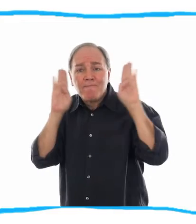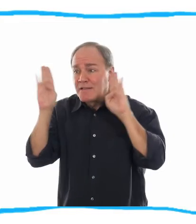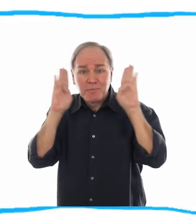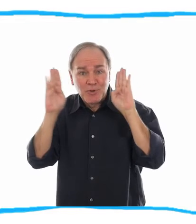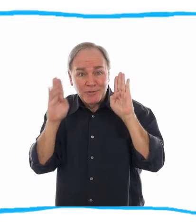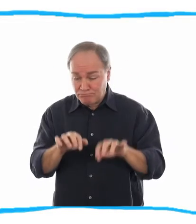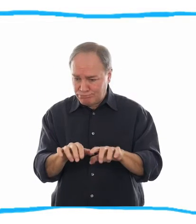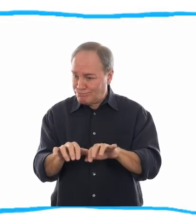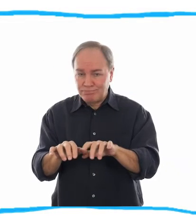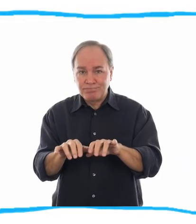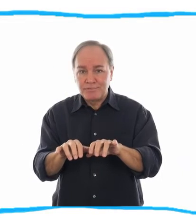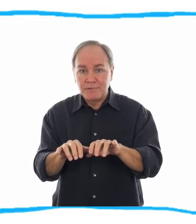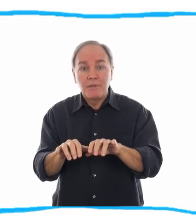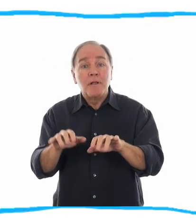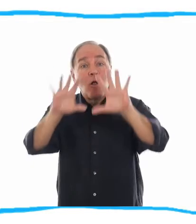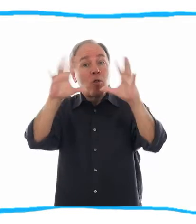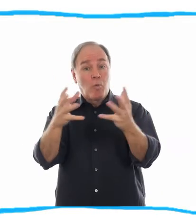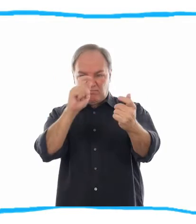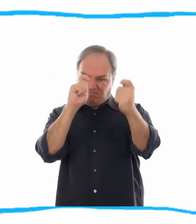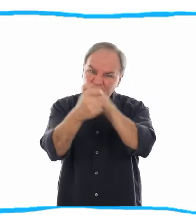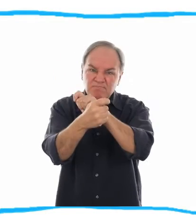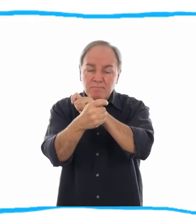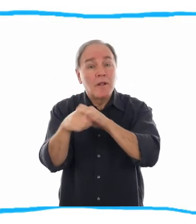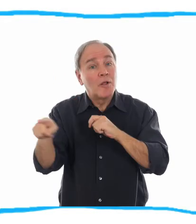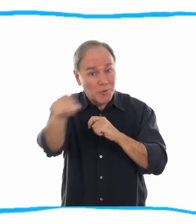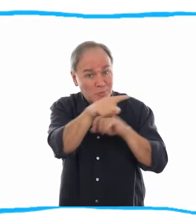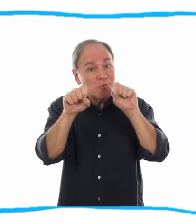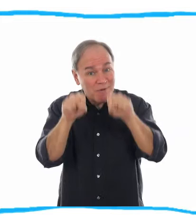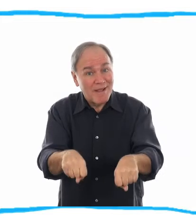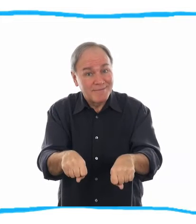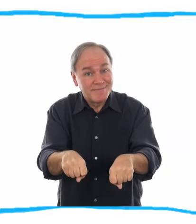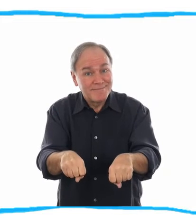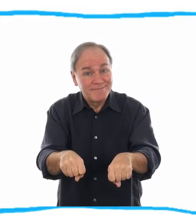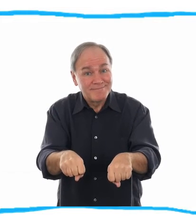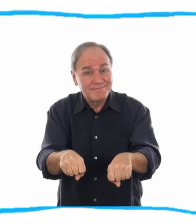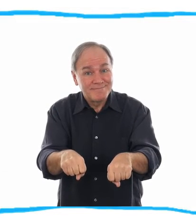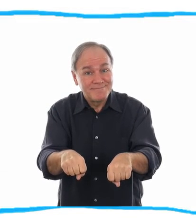page. You have the capacity to change this world.